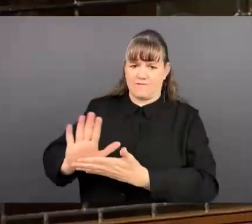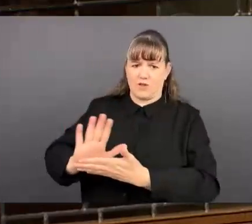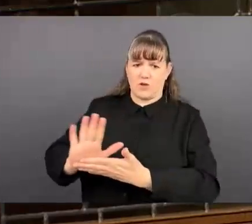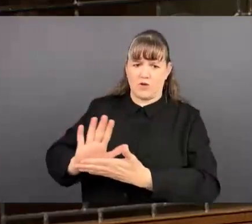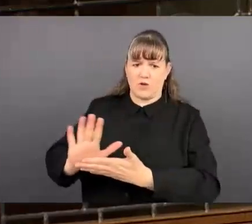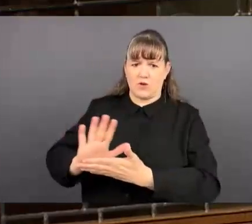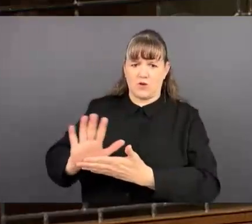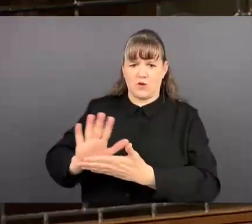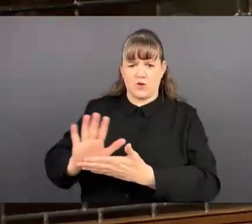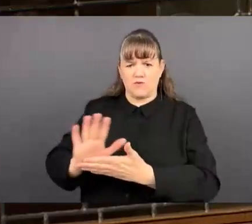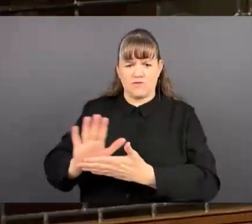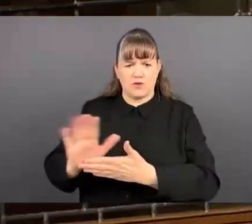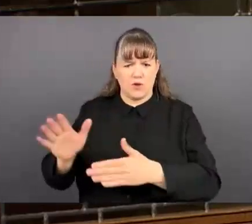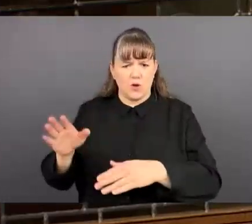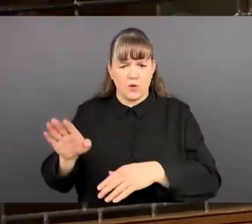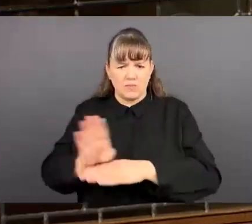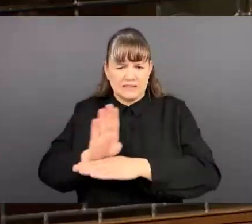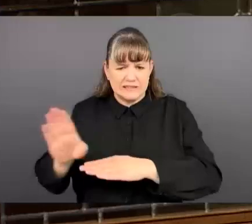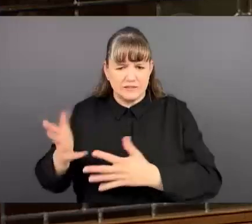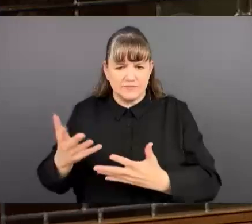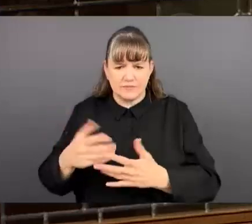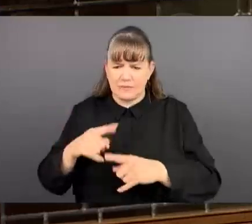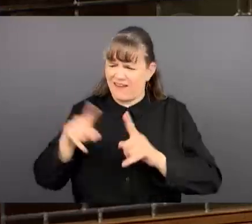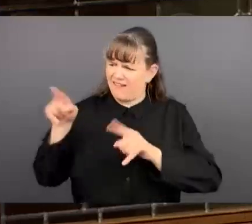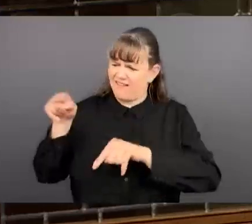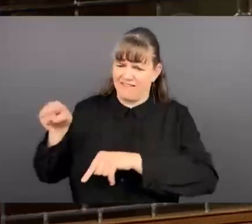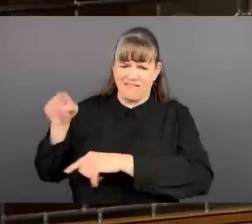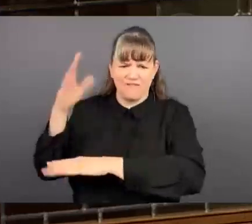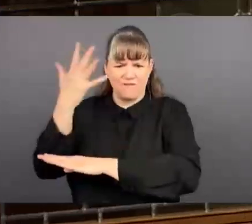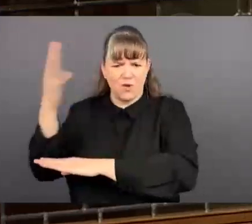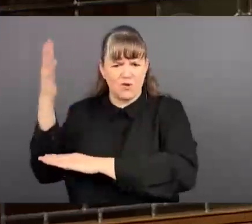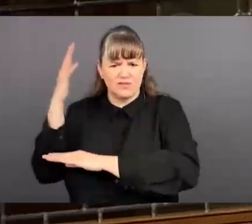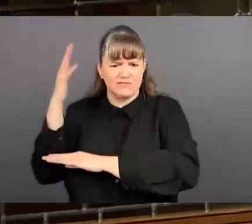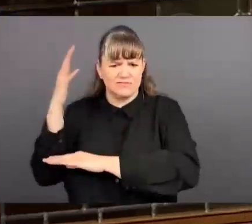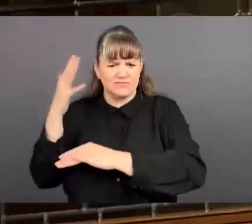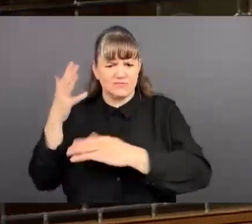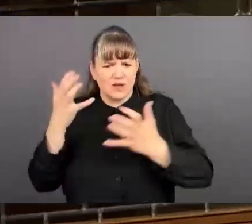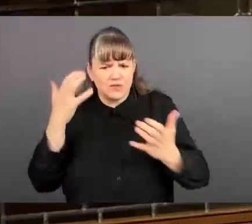similar or the same support in this year's budget. Thank you, Mr. Speaker.